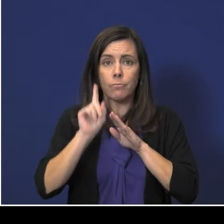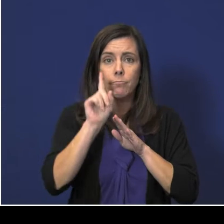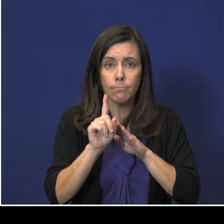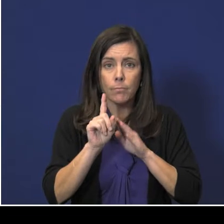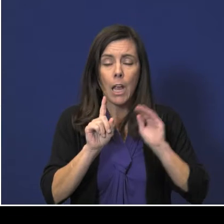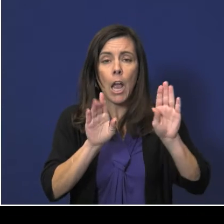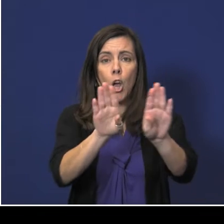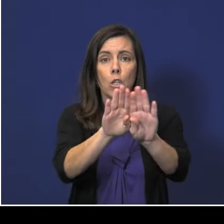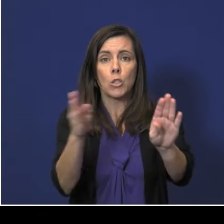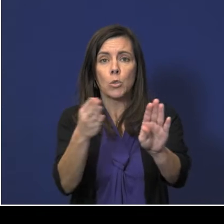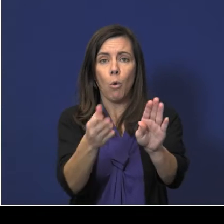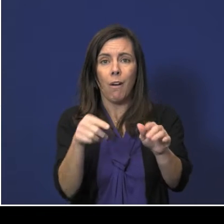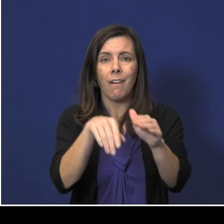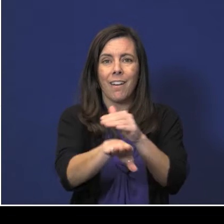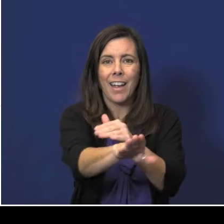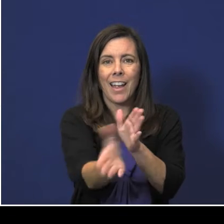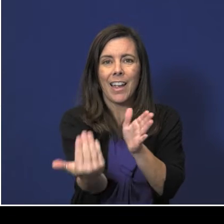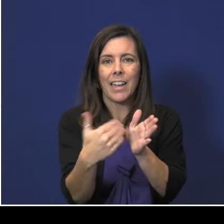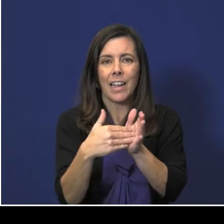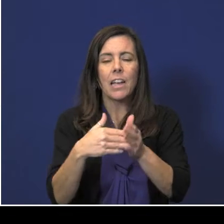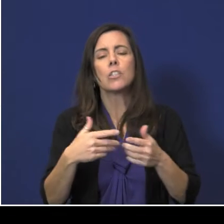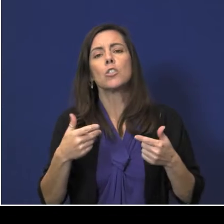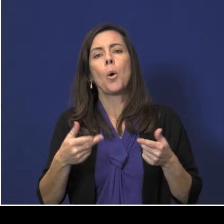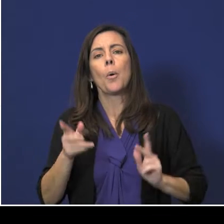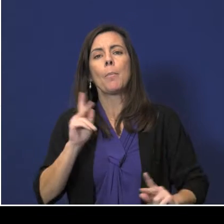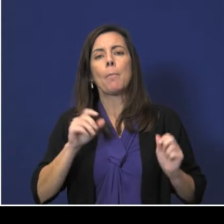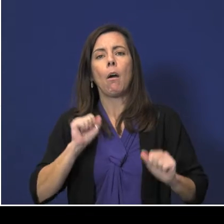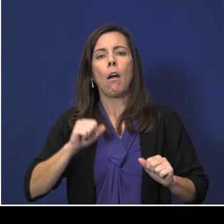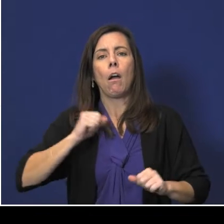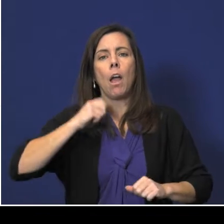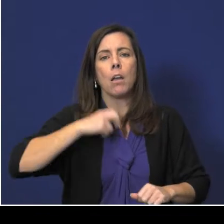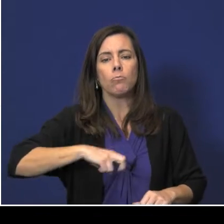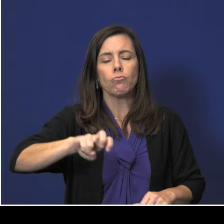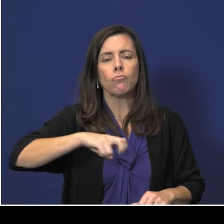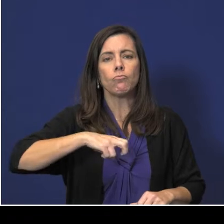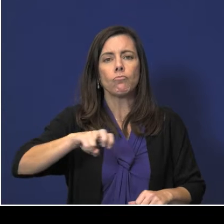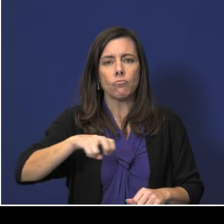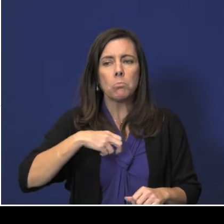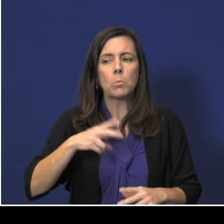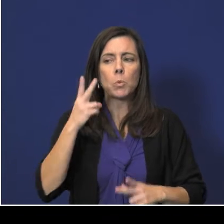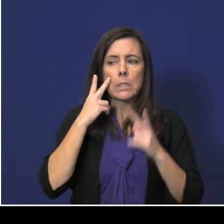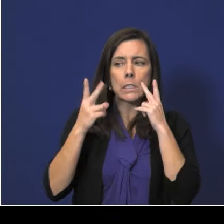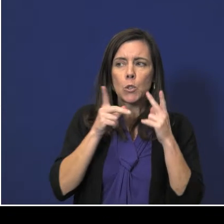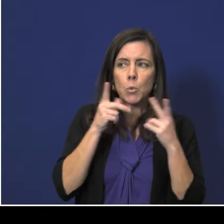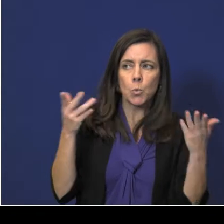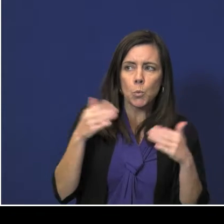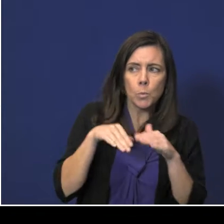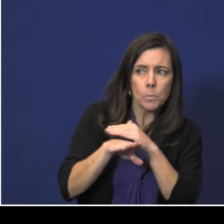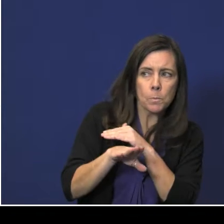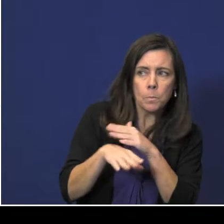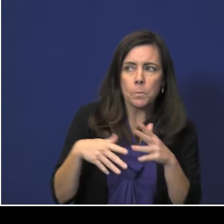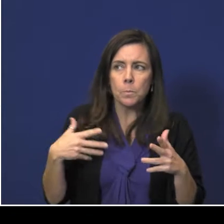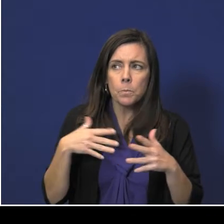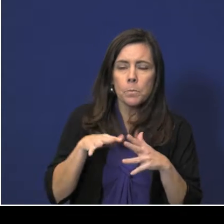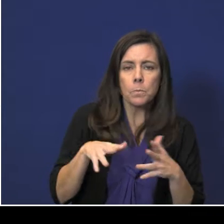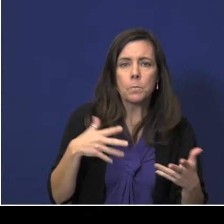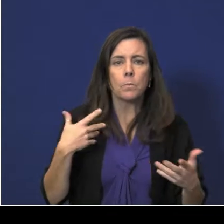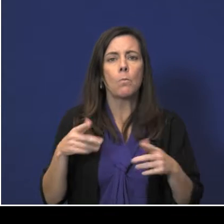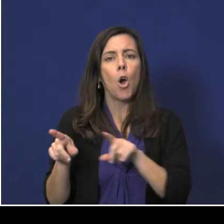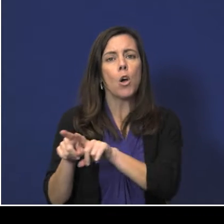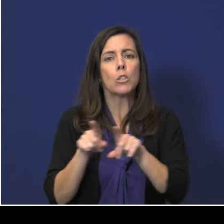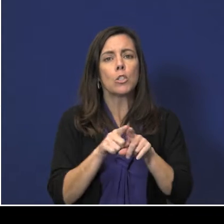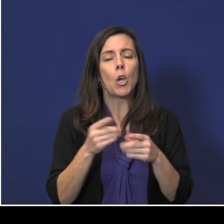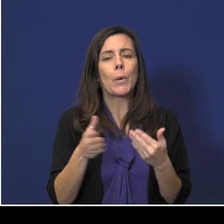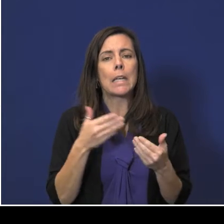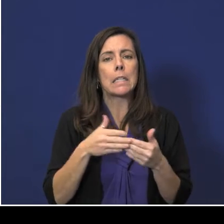for travel and pedestrian traffic of both the public and the employees so that they're not intermingled or slowing one another down. And then we've